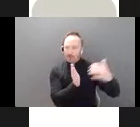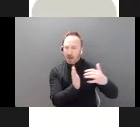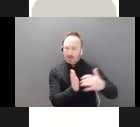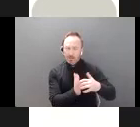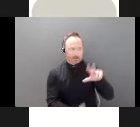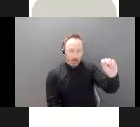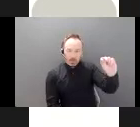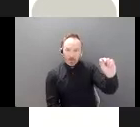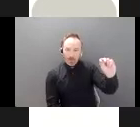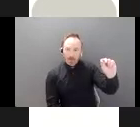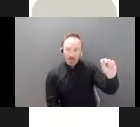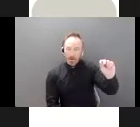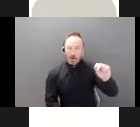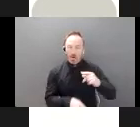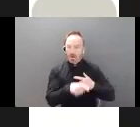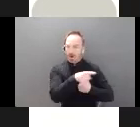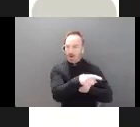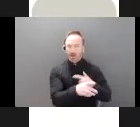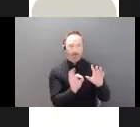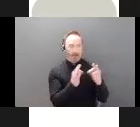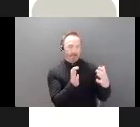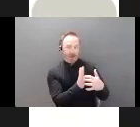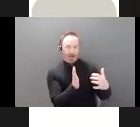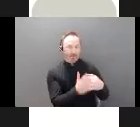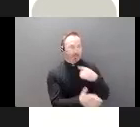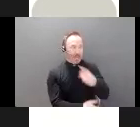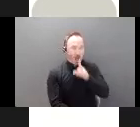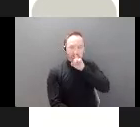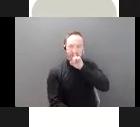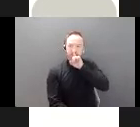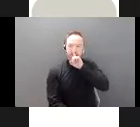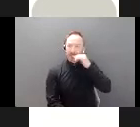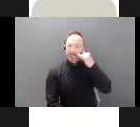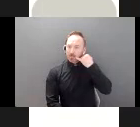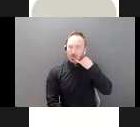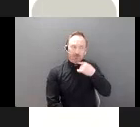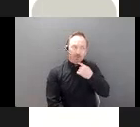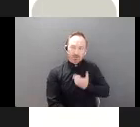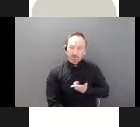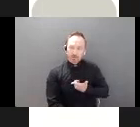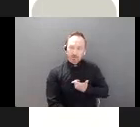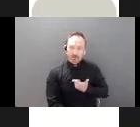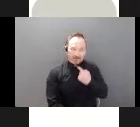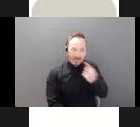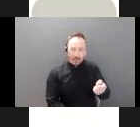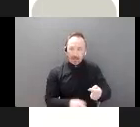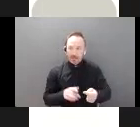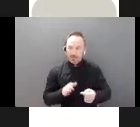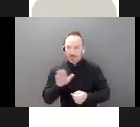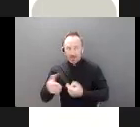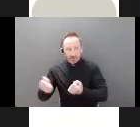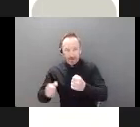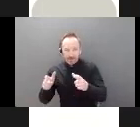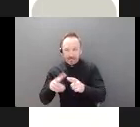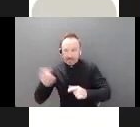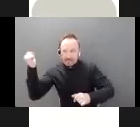to the family doctor. What if they lose their license? What are the risks involved with us sort of going down that path. And that's sort of a very